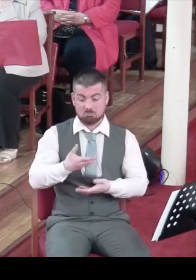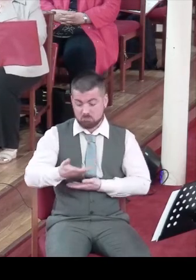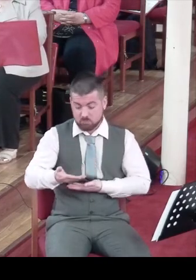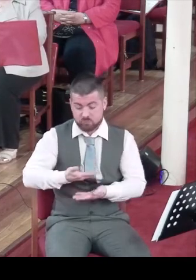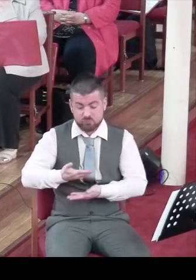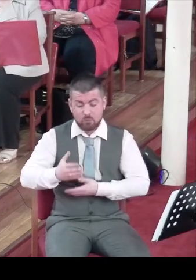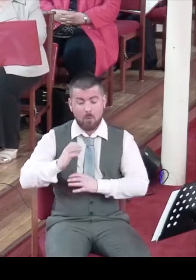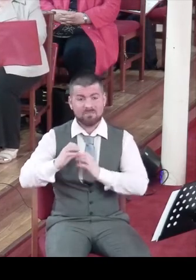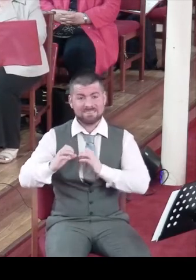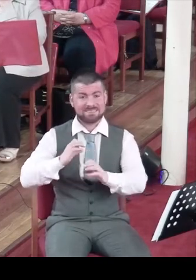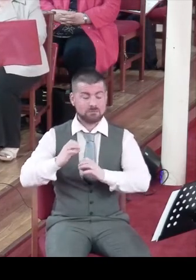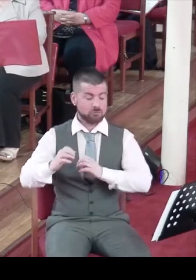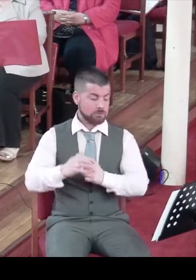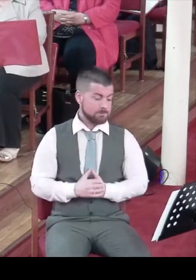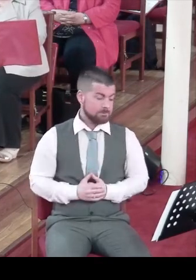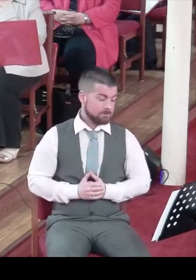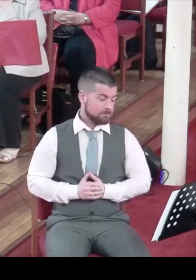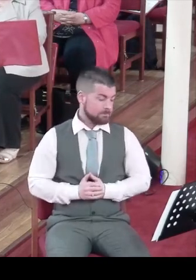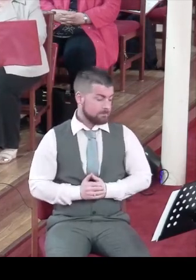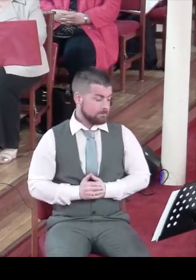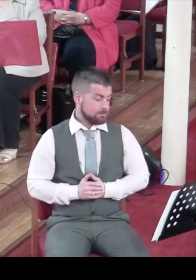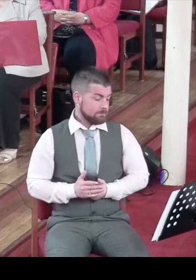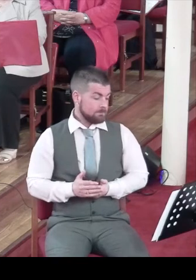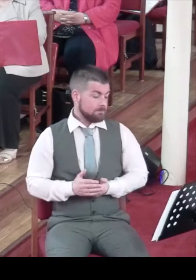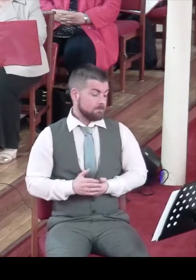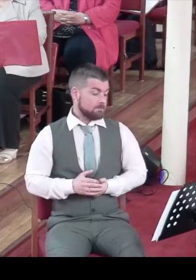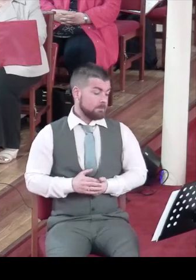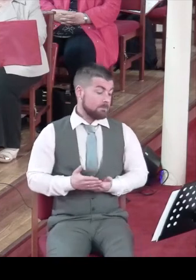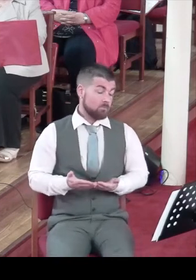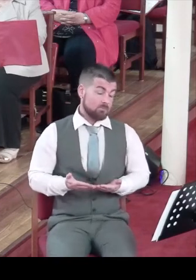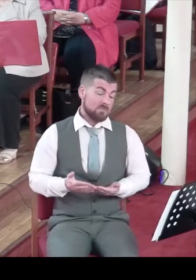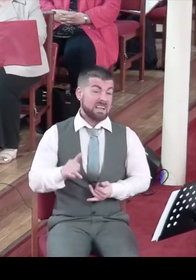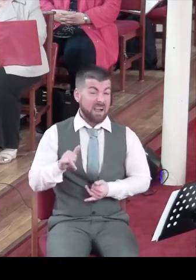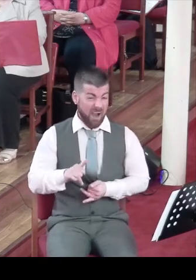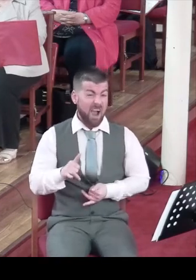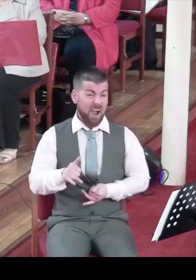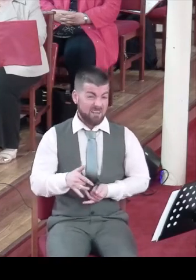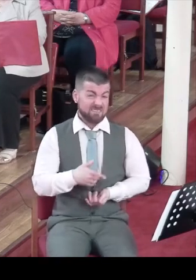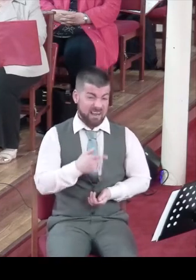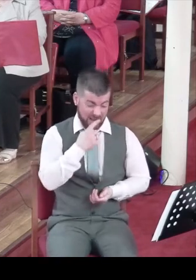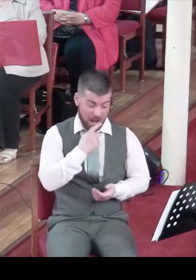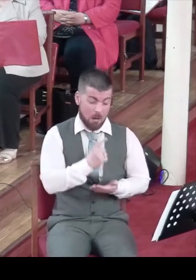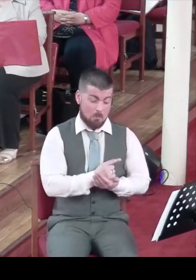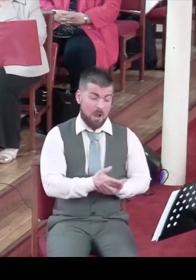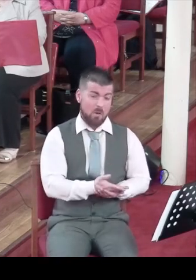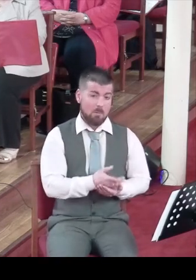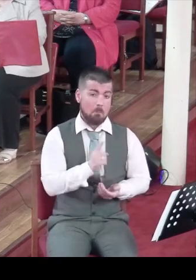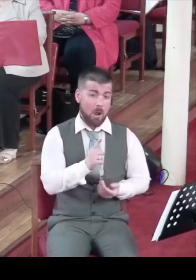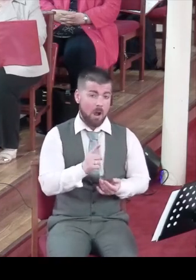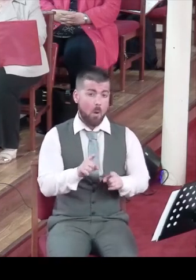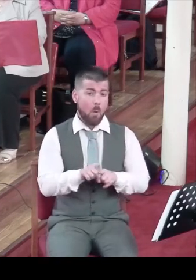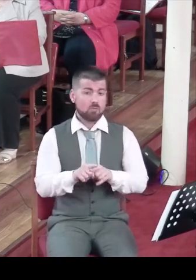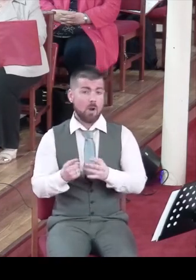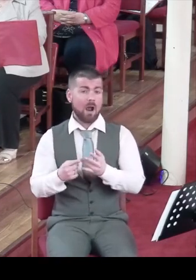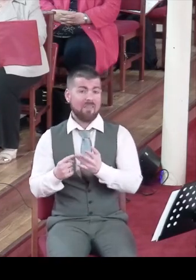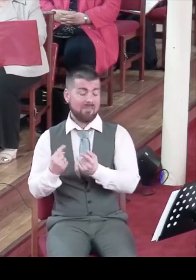conversation. Well, it is about that, but it's also about other